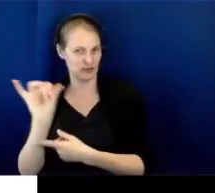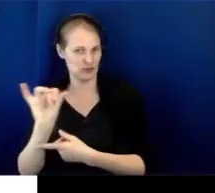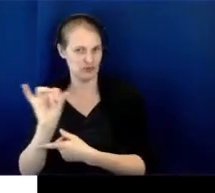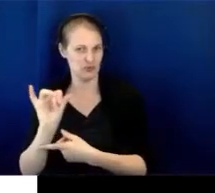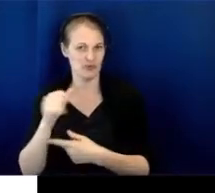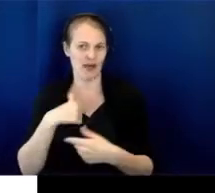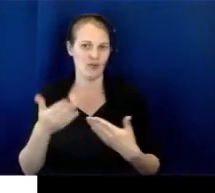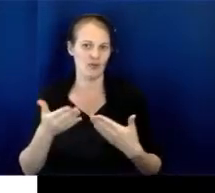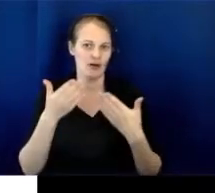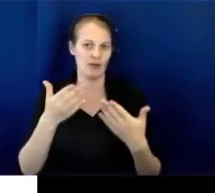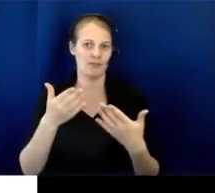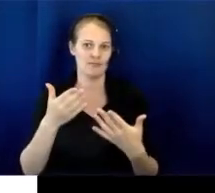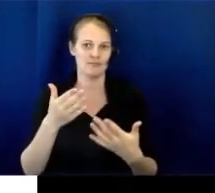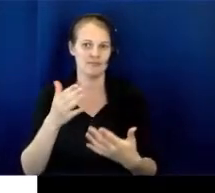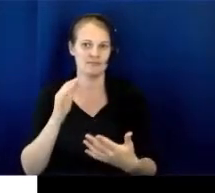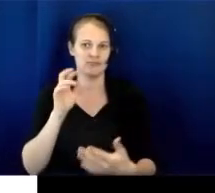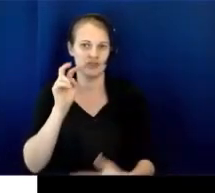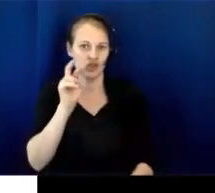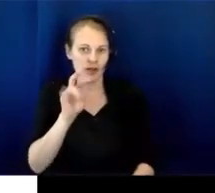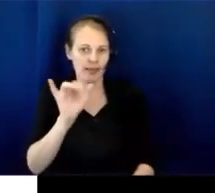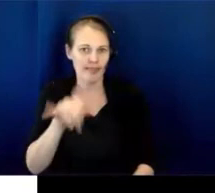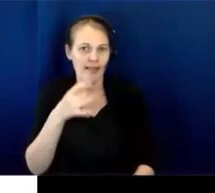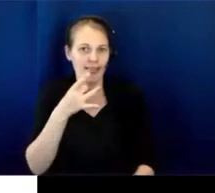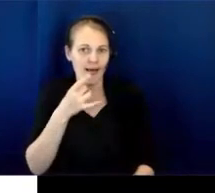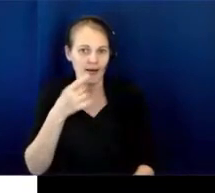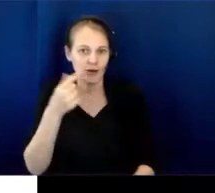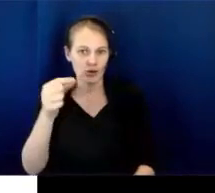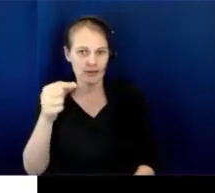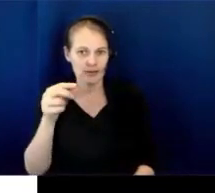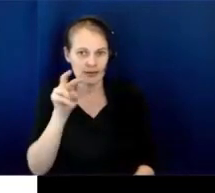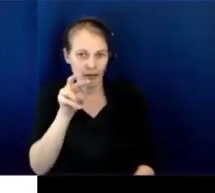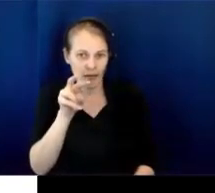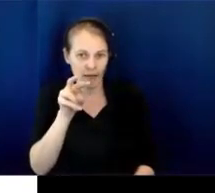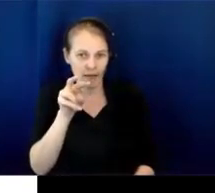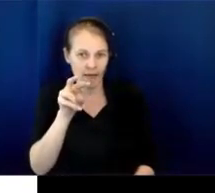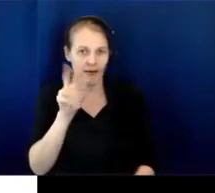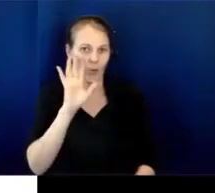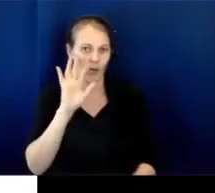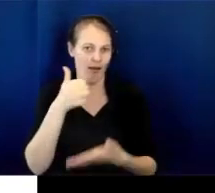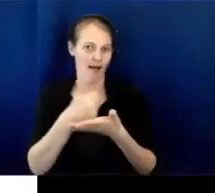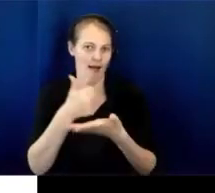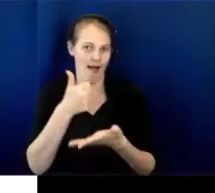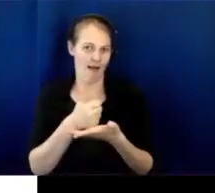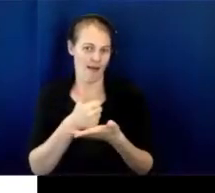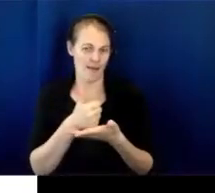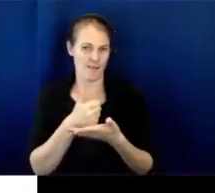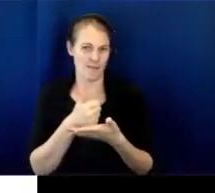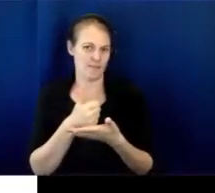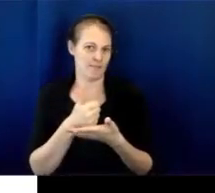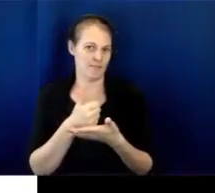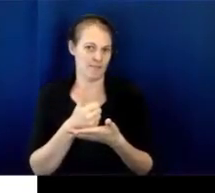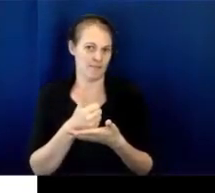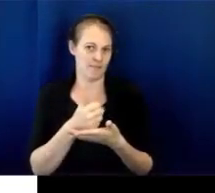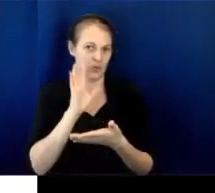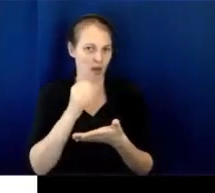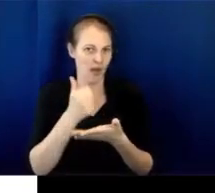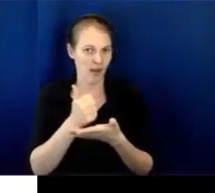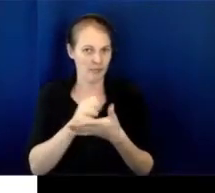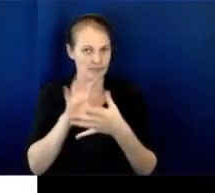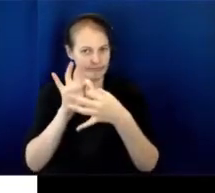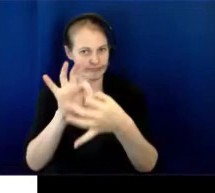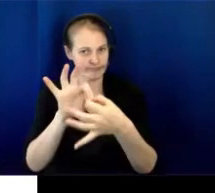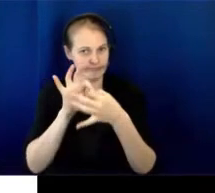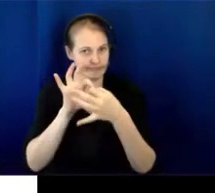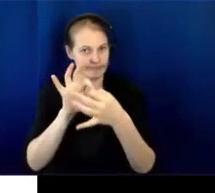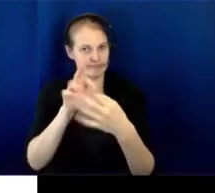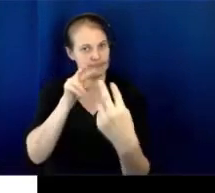kind of staring at the light. And that'll actually kind of help you as you go through it. It helps create that nice eye